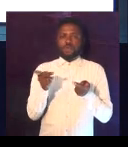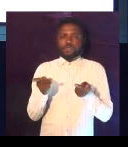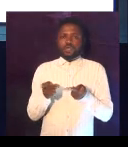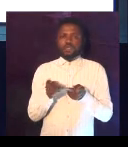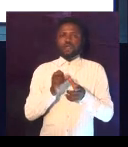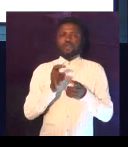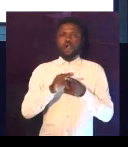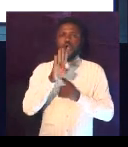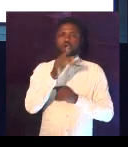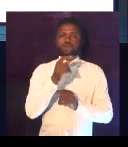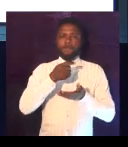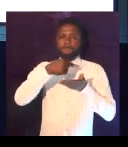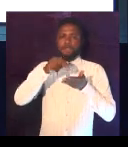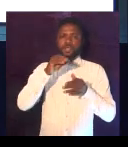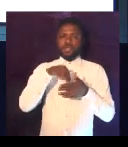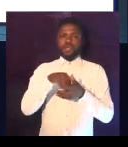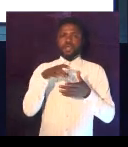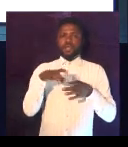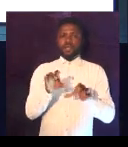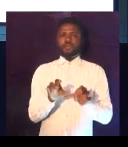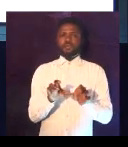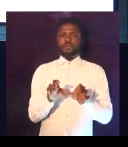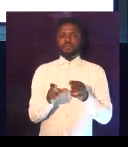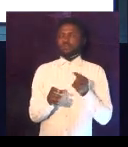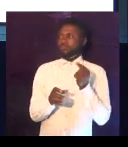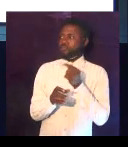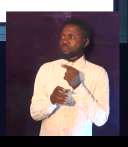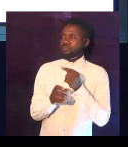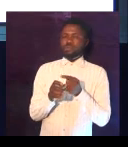your position or your grades in class.